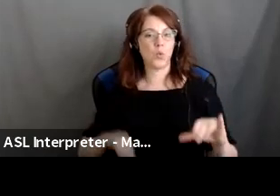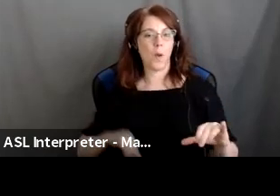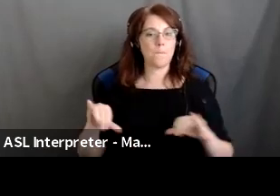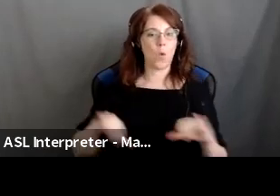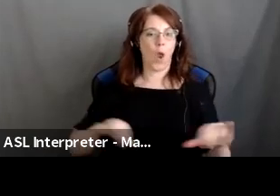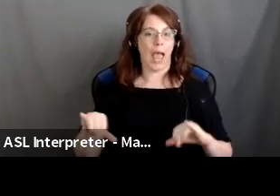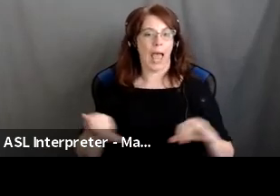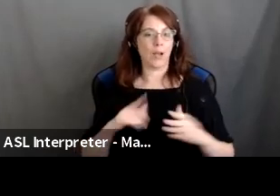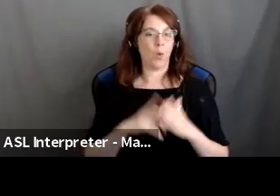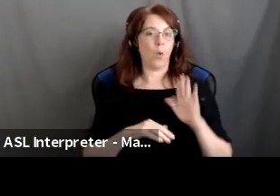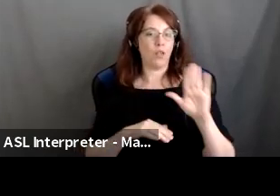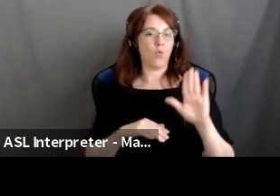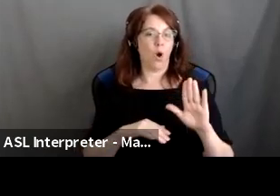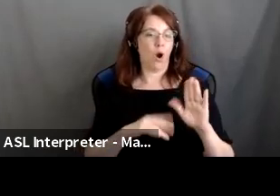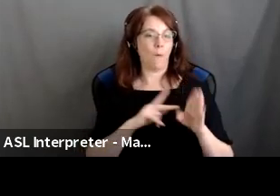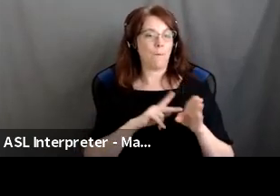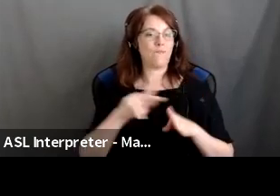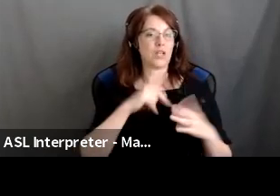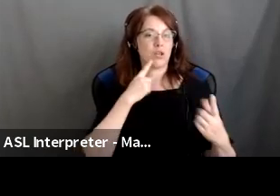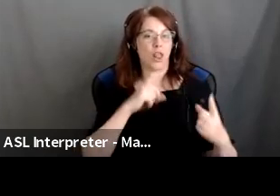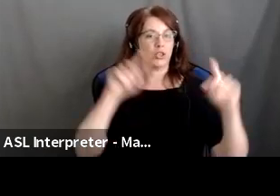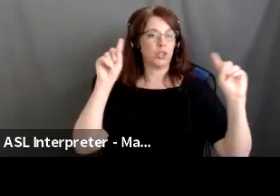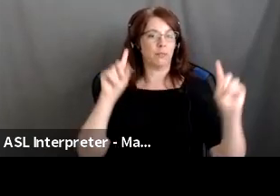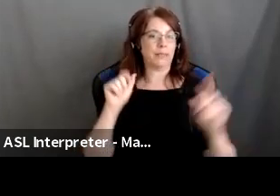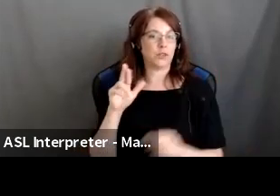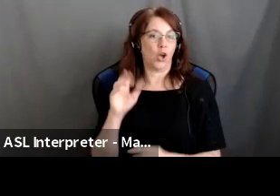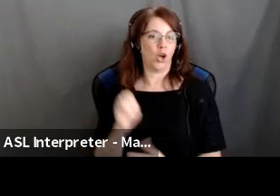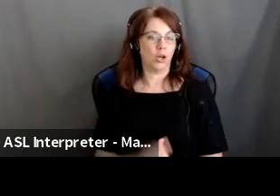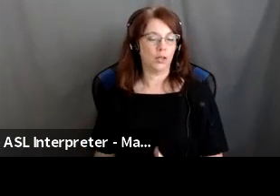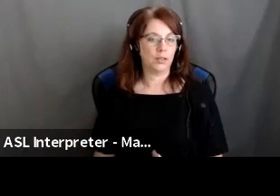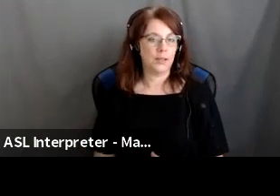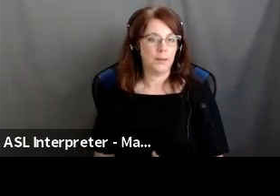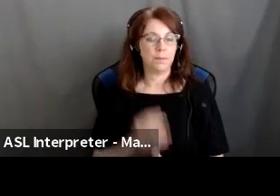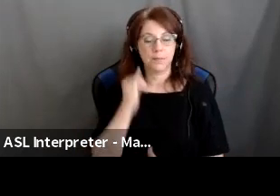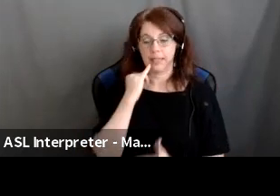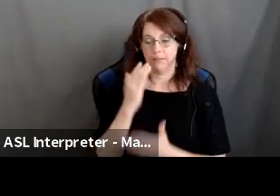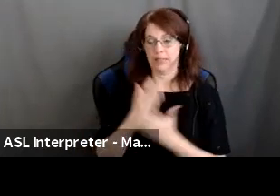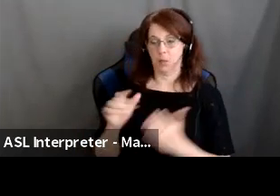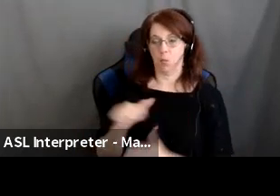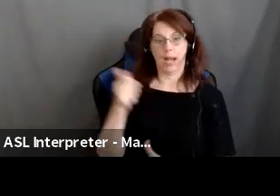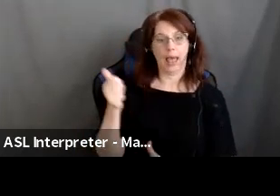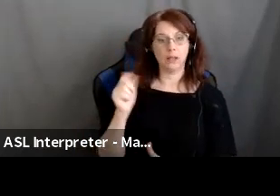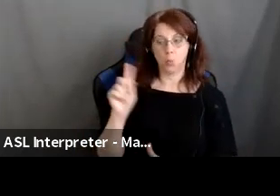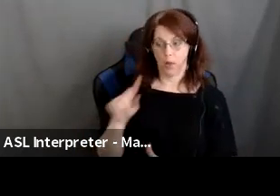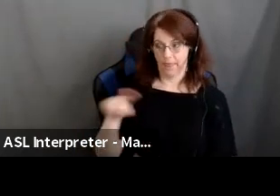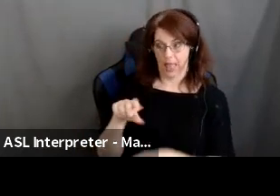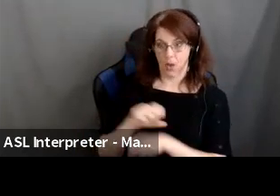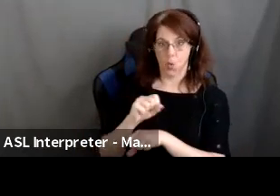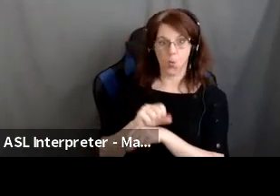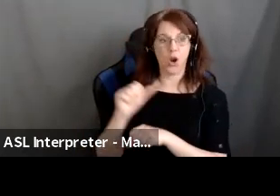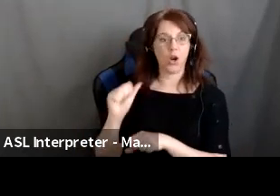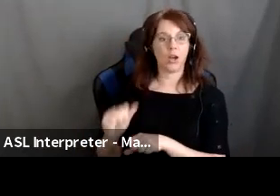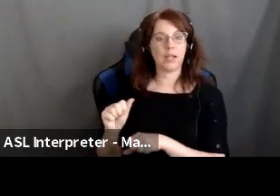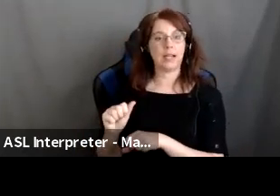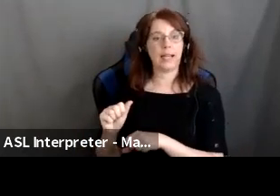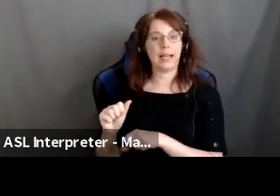what their professional achievements are. You know, if somebody else where they work can kind of toot